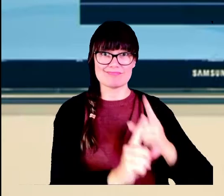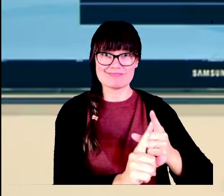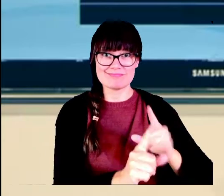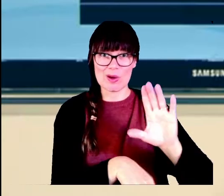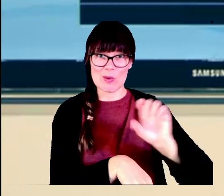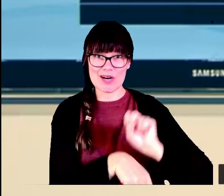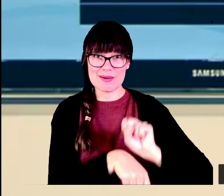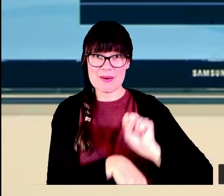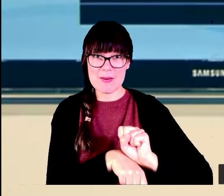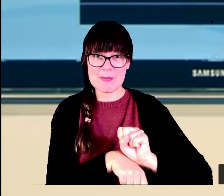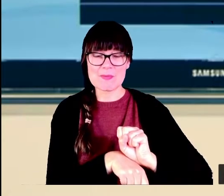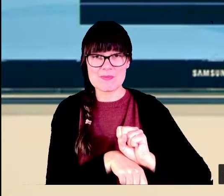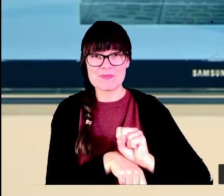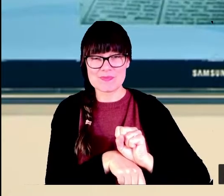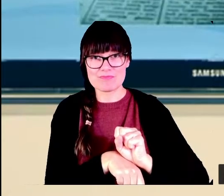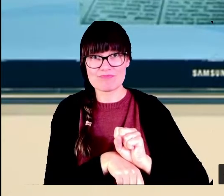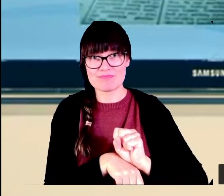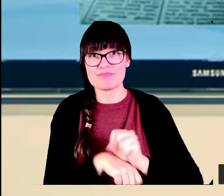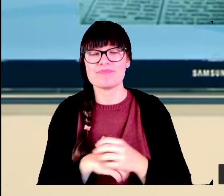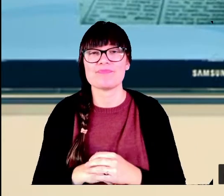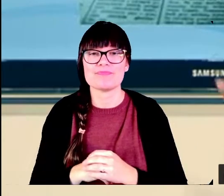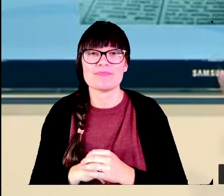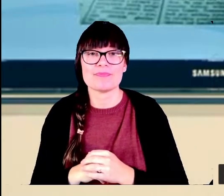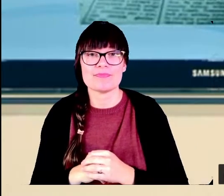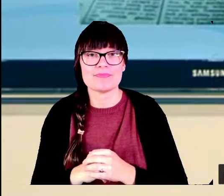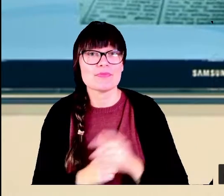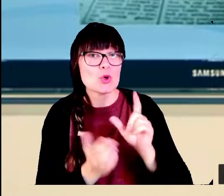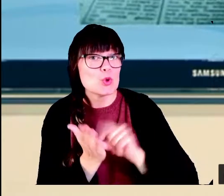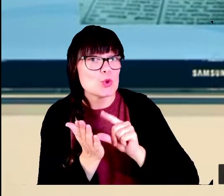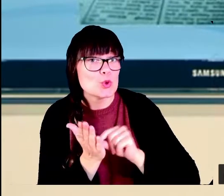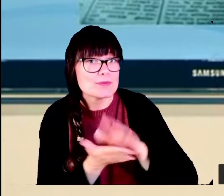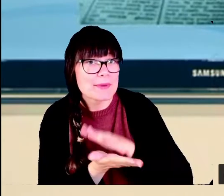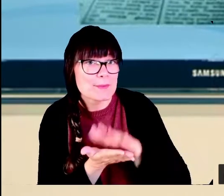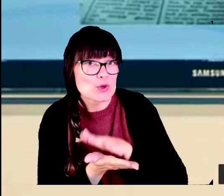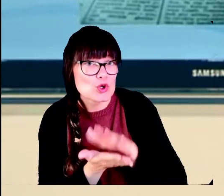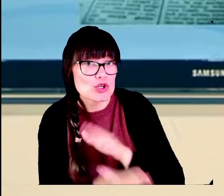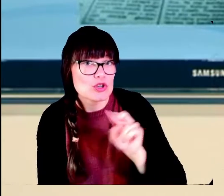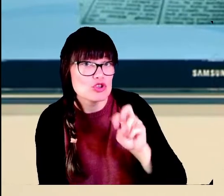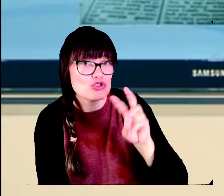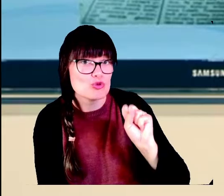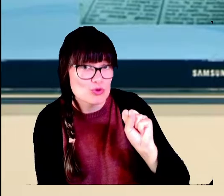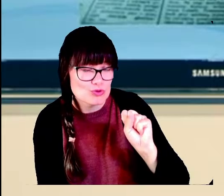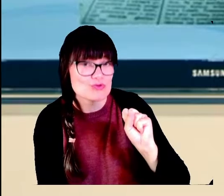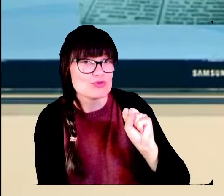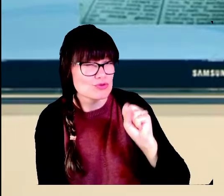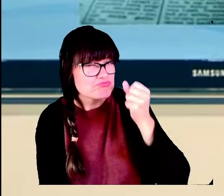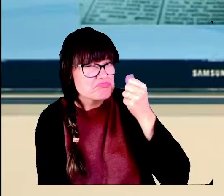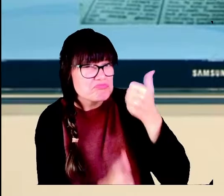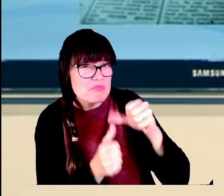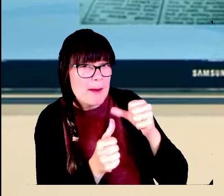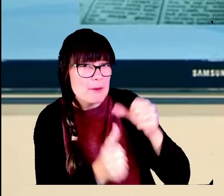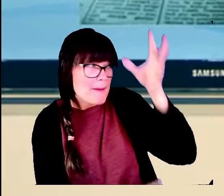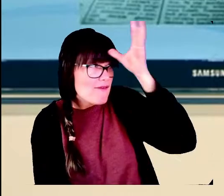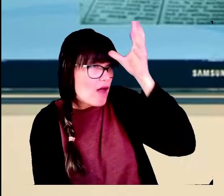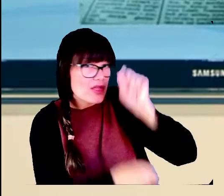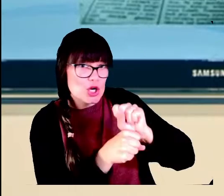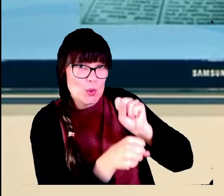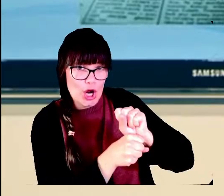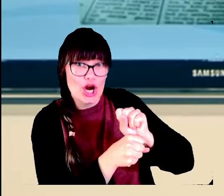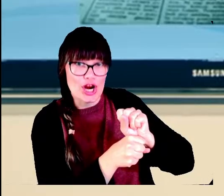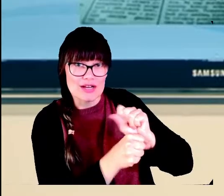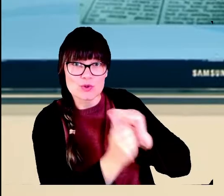it's kind of behind the scenes and it's a little bit of proofing. Newspapers, well, obviously I just said my father worked for a newspaper. He was a sports editor.